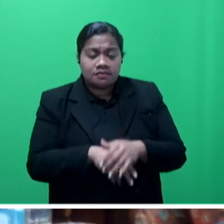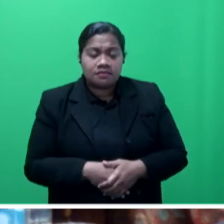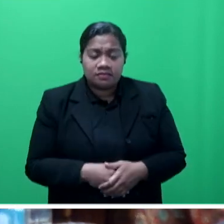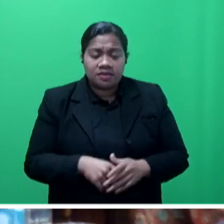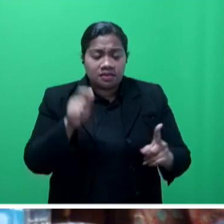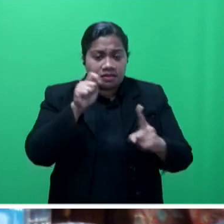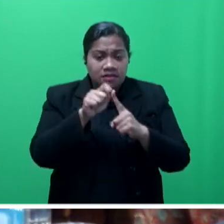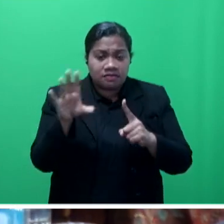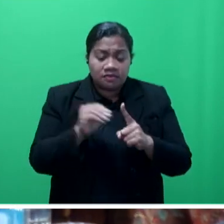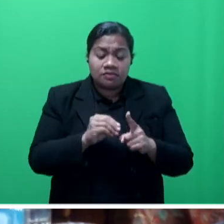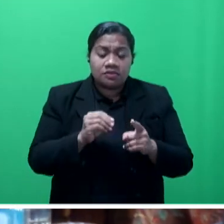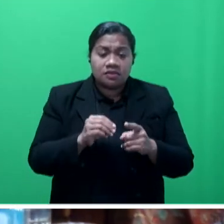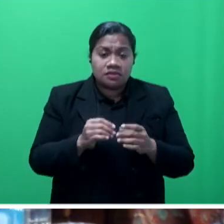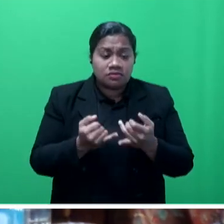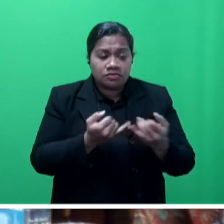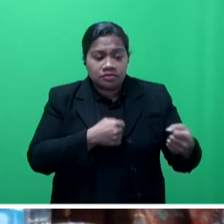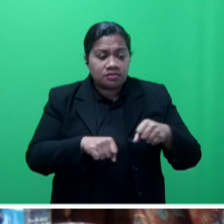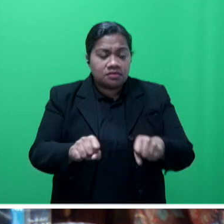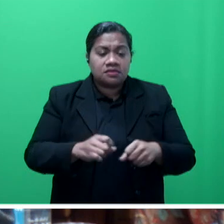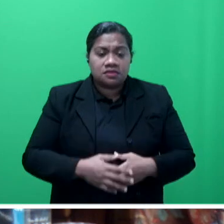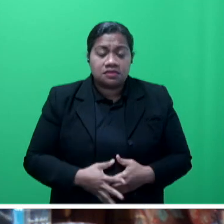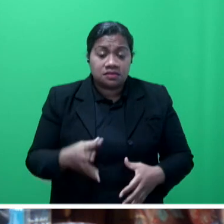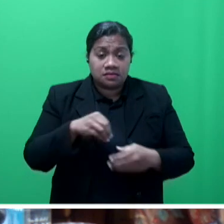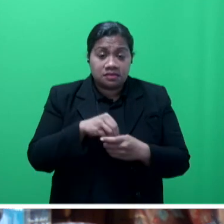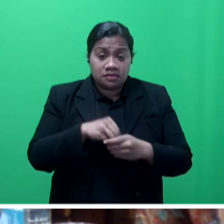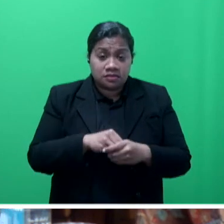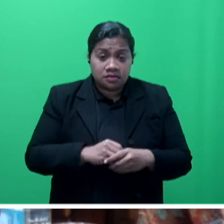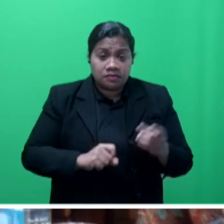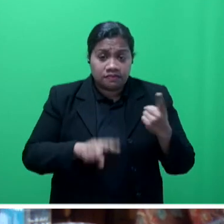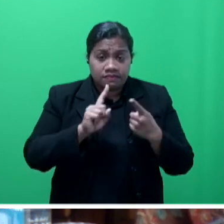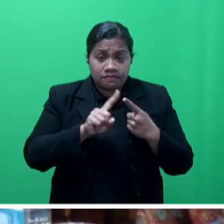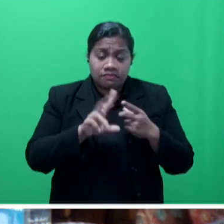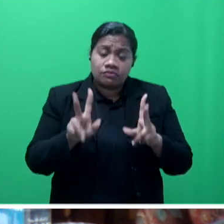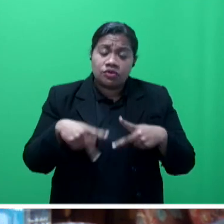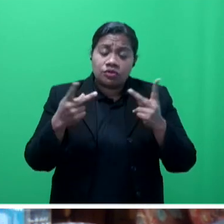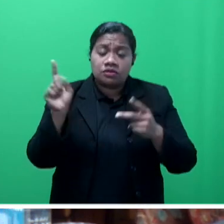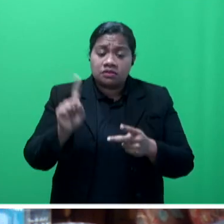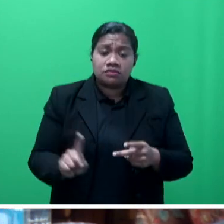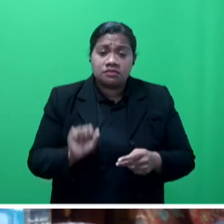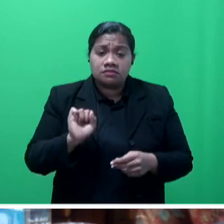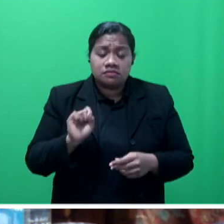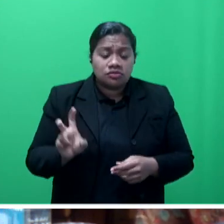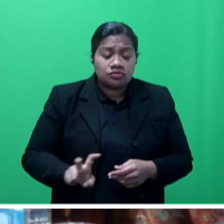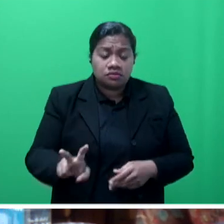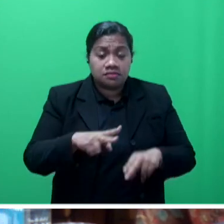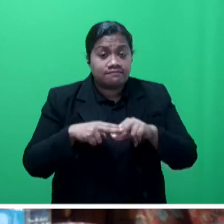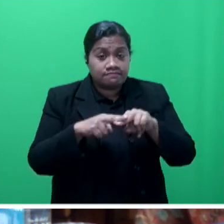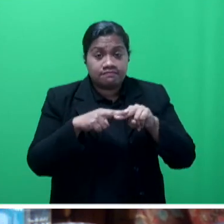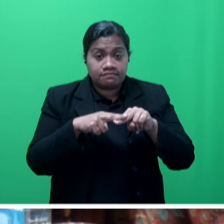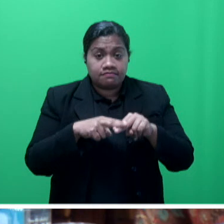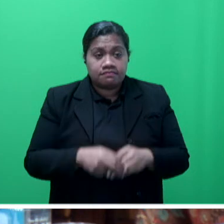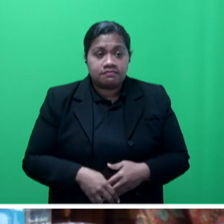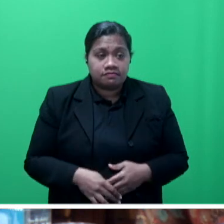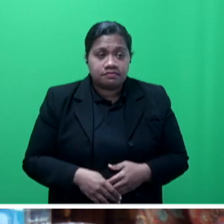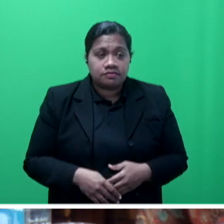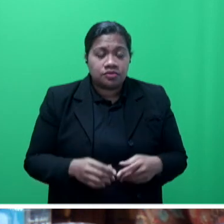projects of the strategy. These include, one, Mr. Speaker, sir, promoting electric bus transport in Fiji, which will pilot electric